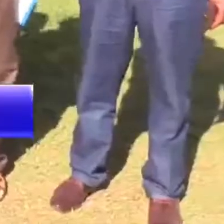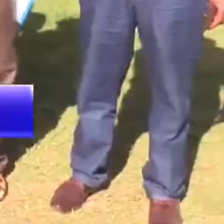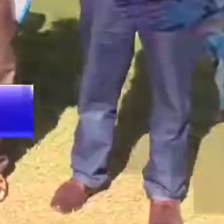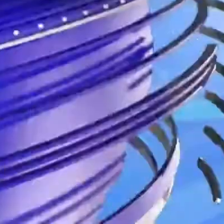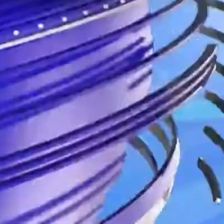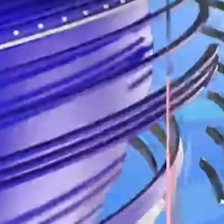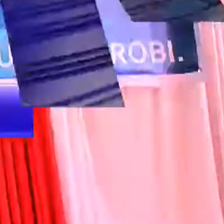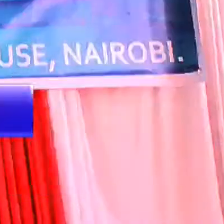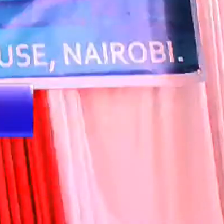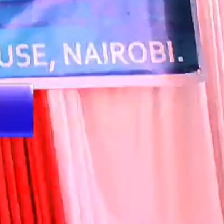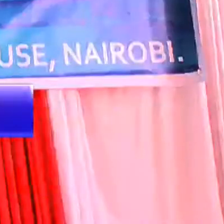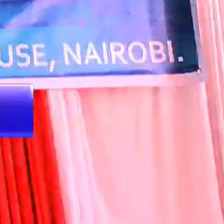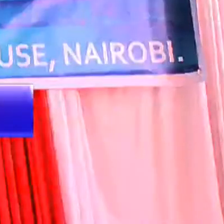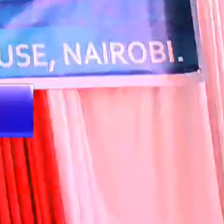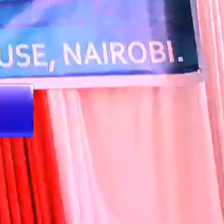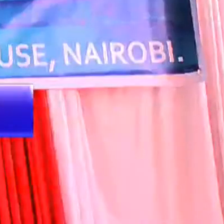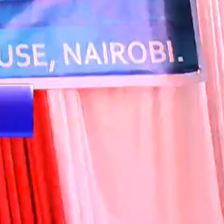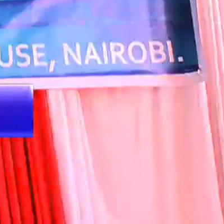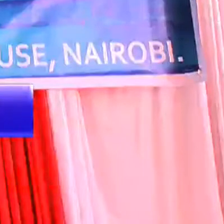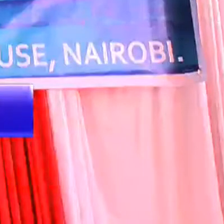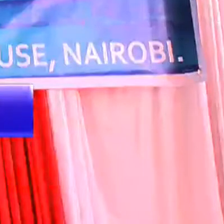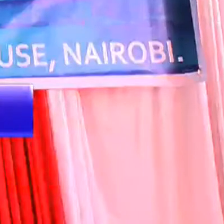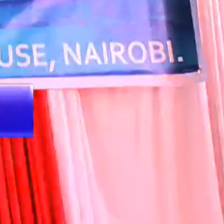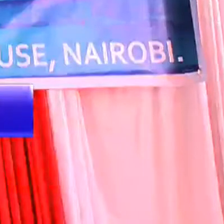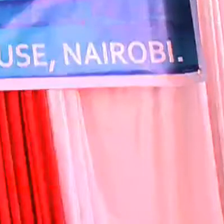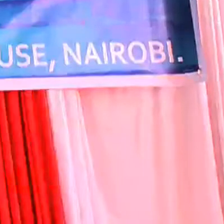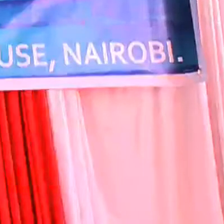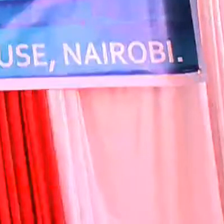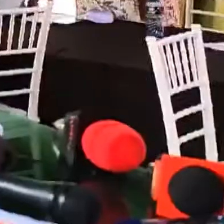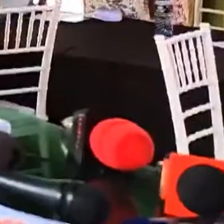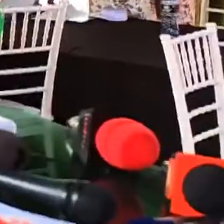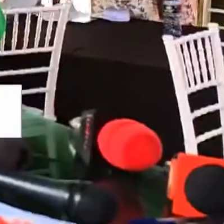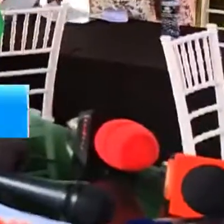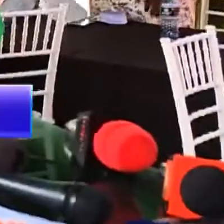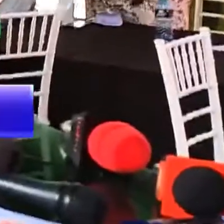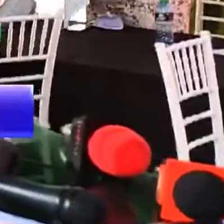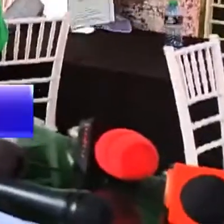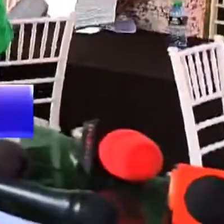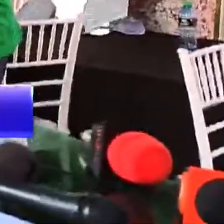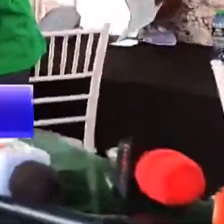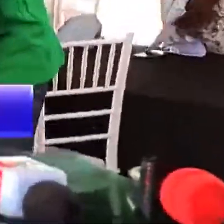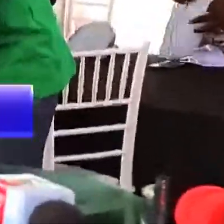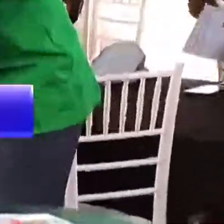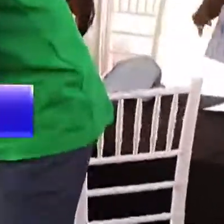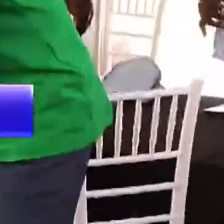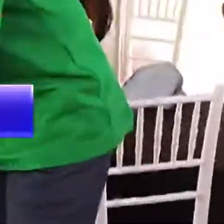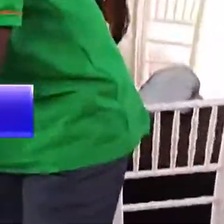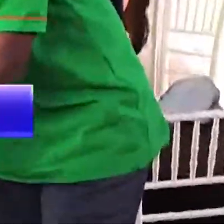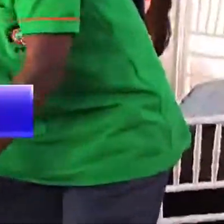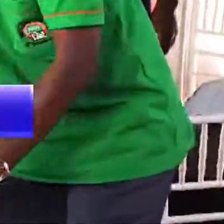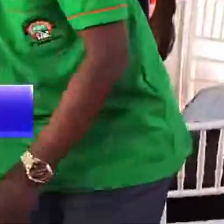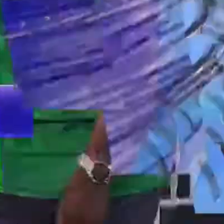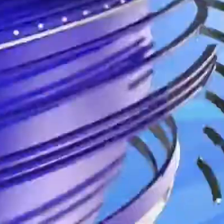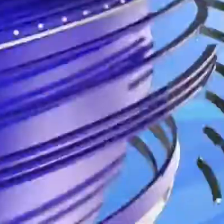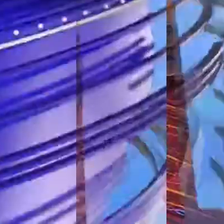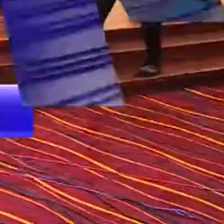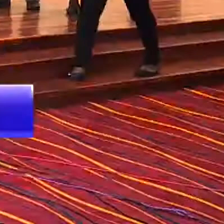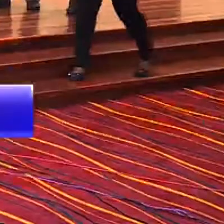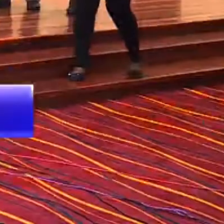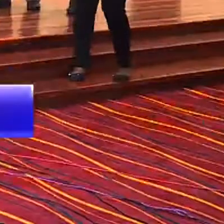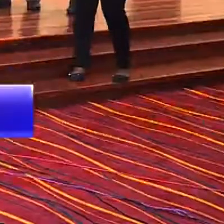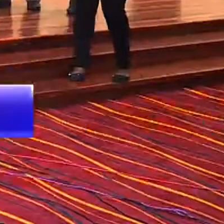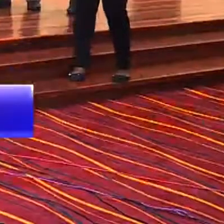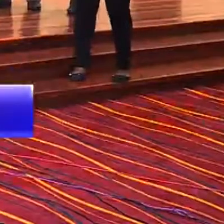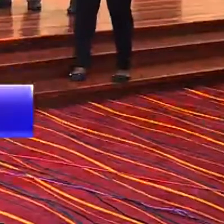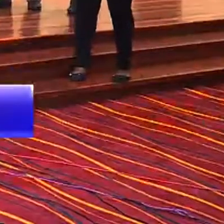react. As the world marks WorldTeachers Day, tertiary institutions and universities in Kenya resume. Council